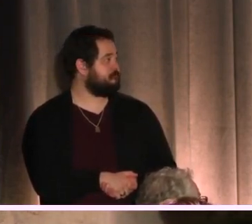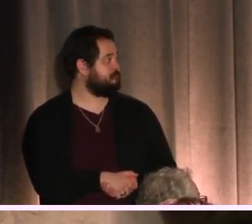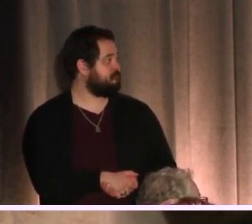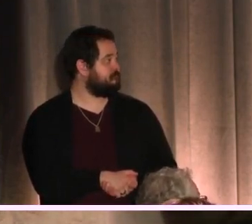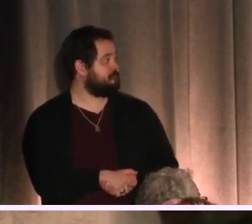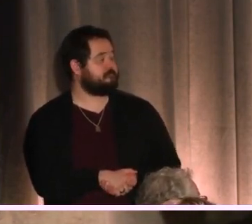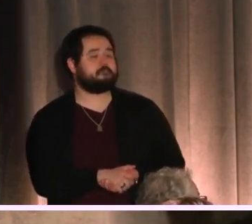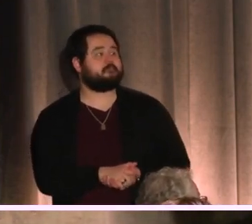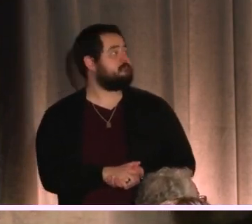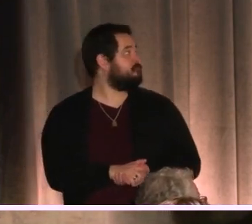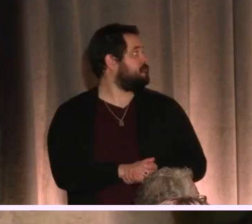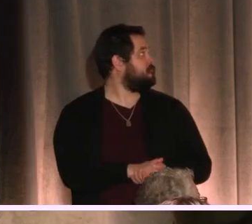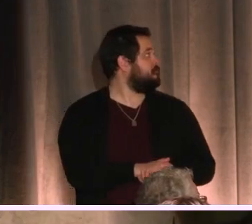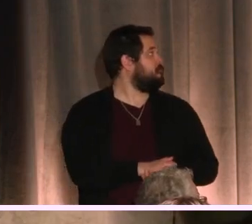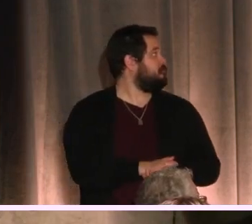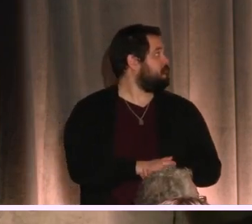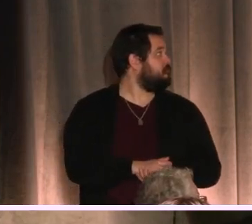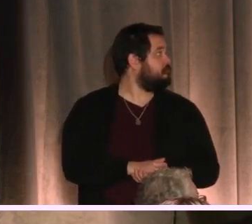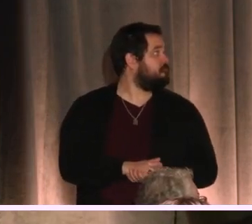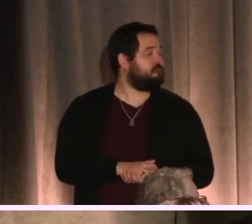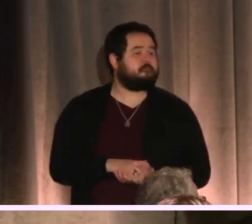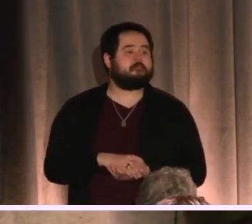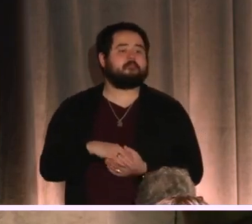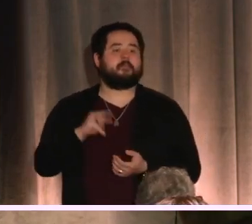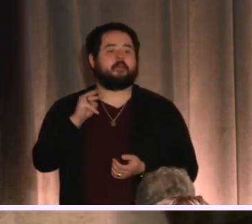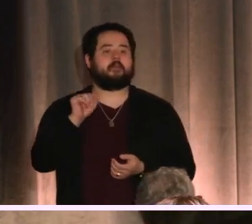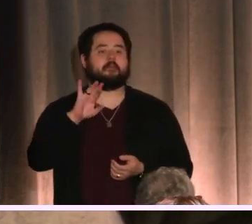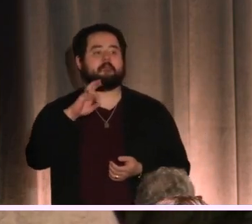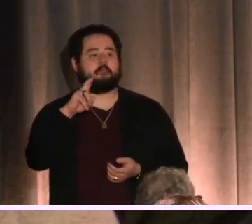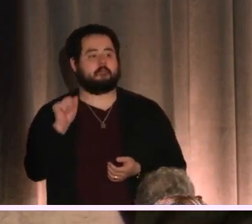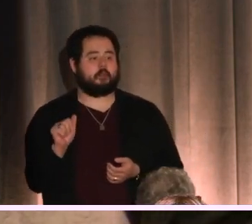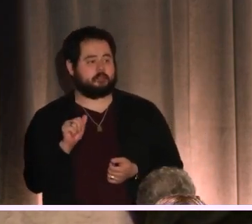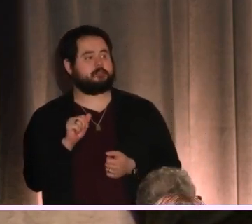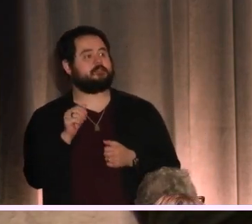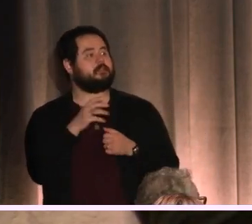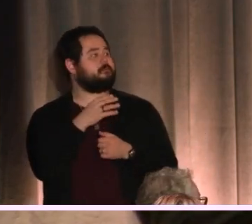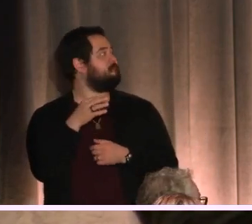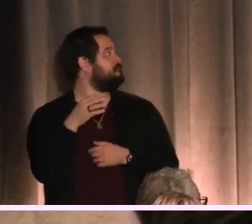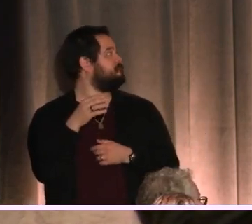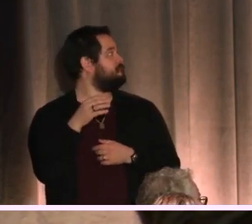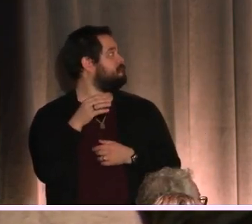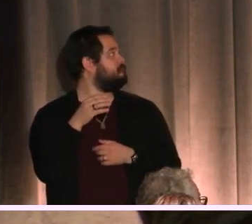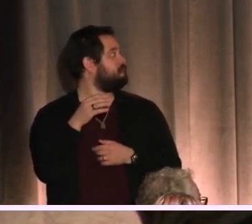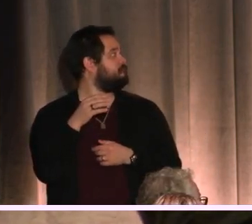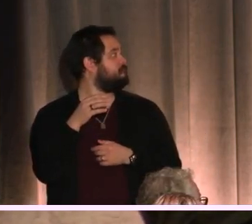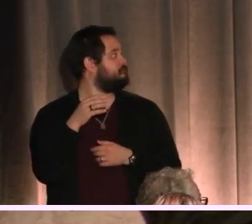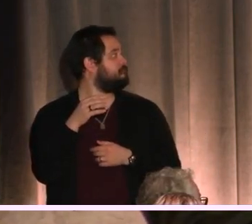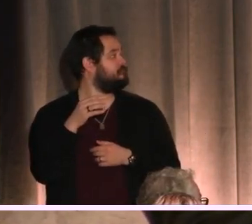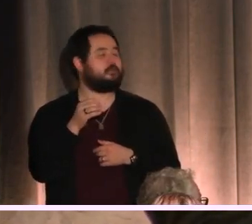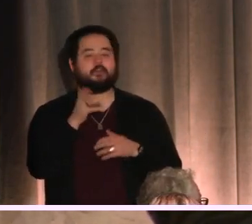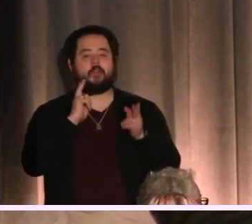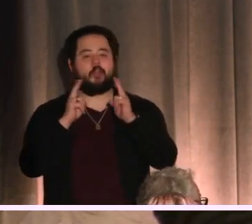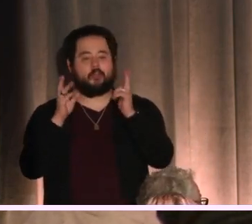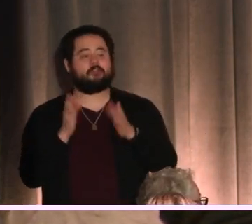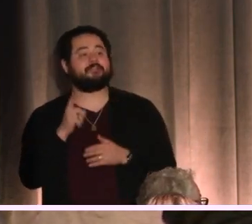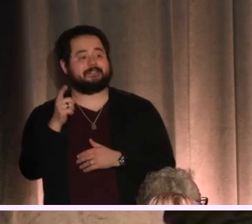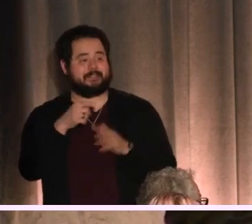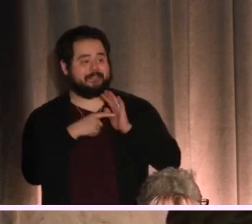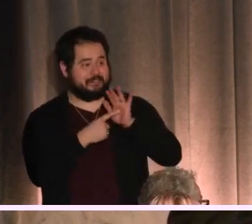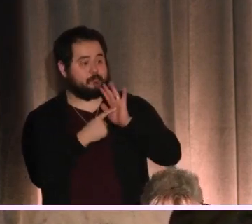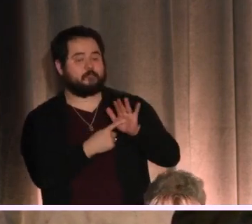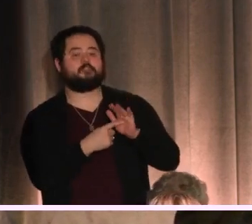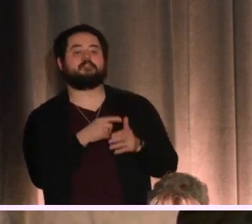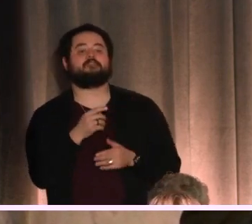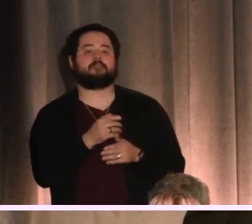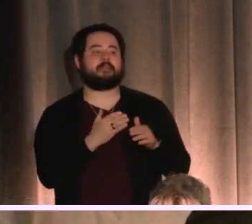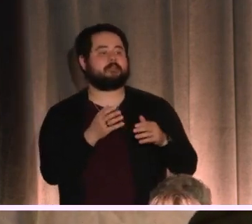The Marcia S. Blanco Excellence in Community Leadership Award honors Achieva's former president and CEO. Honorees demonstrate an exceptional